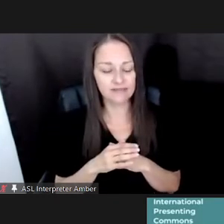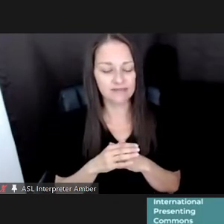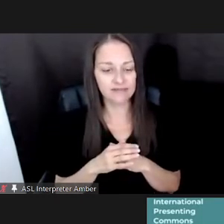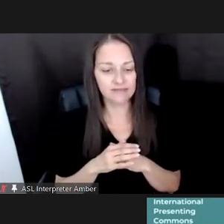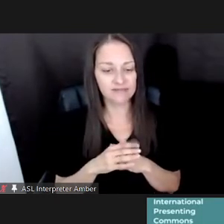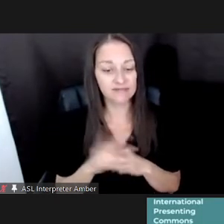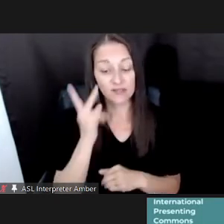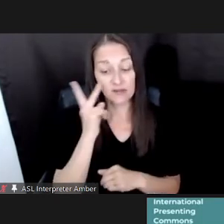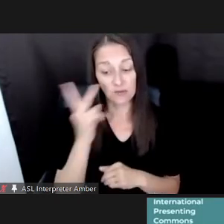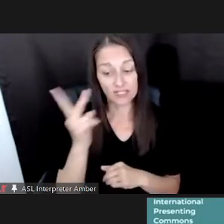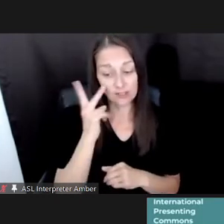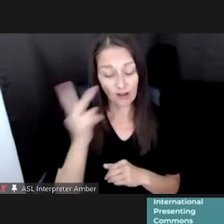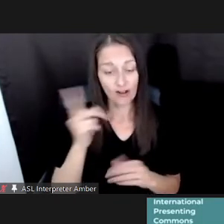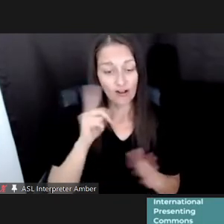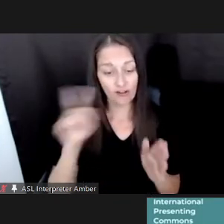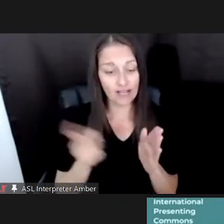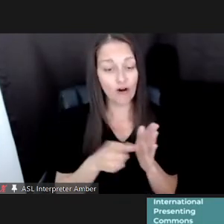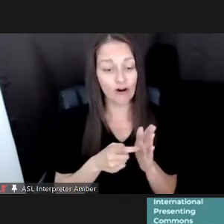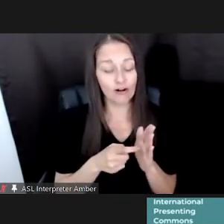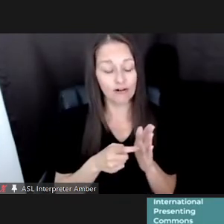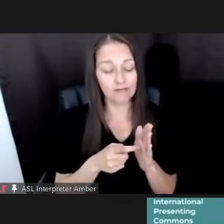really